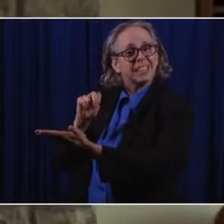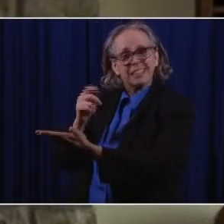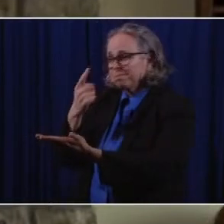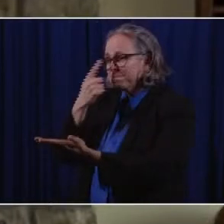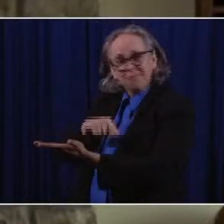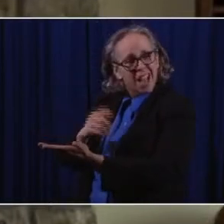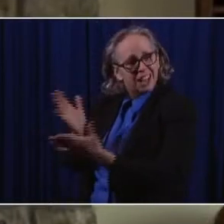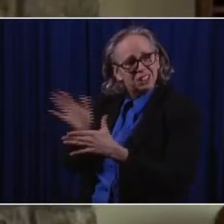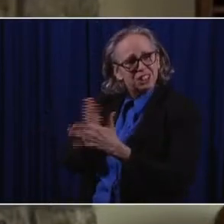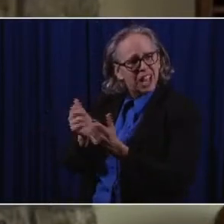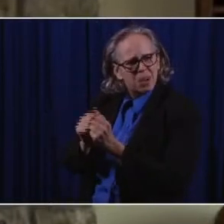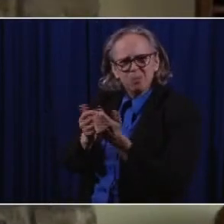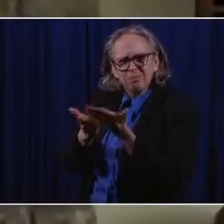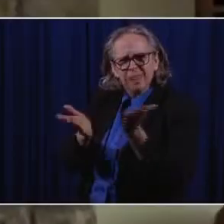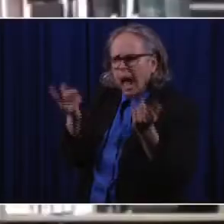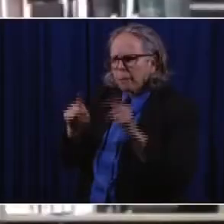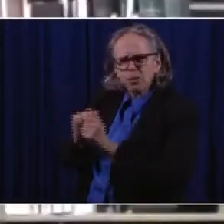has been.